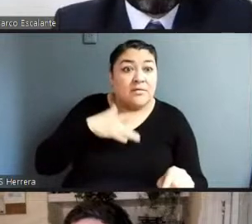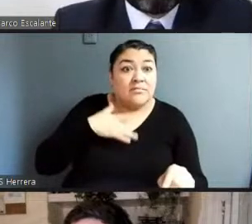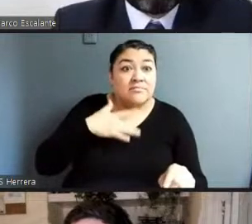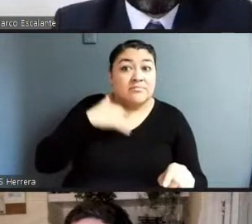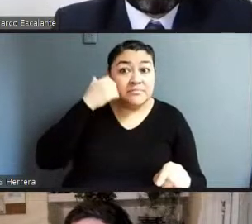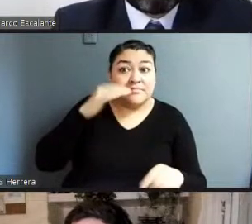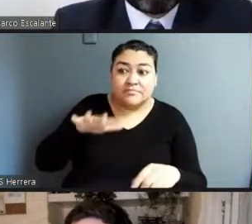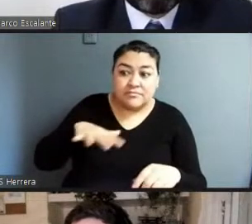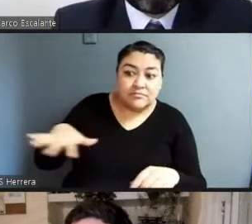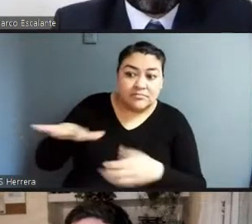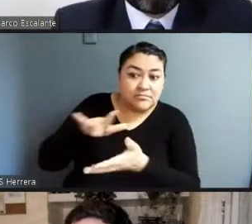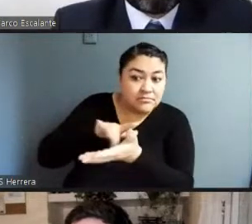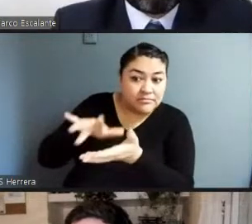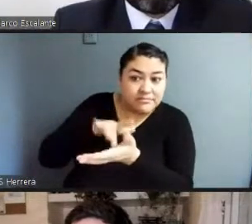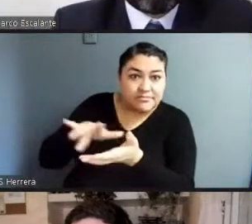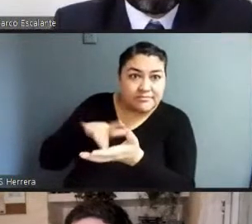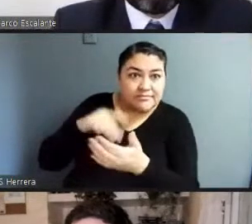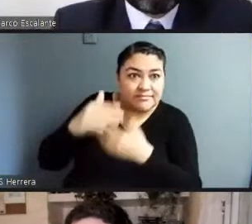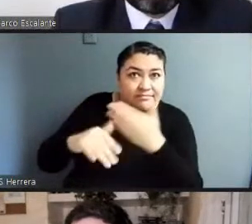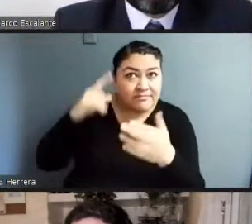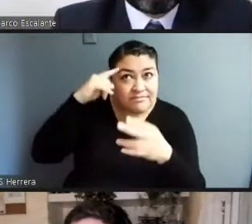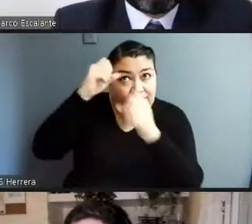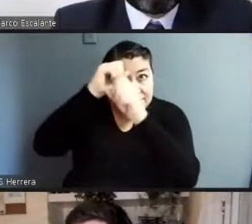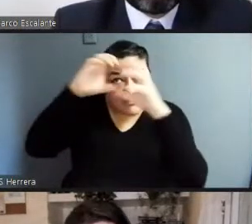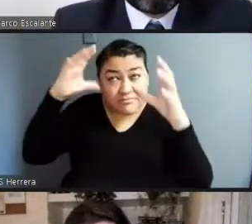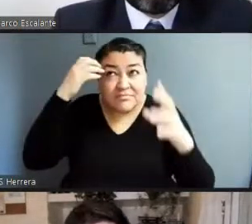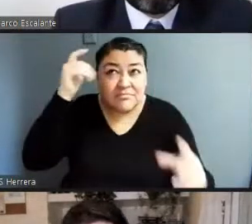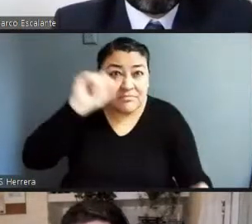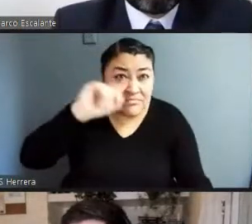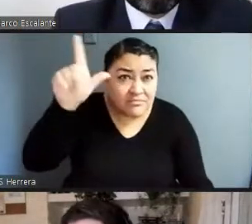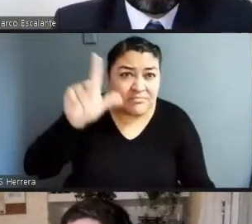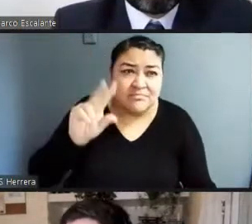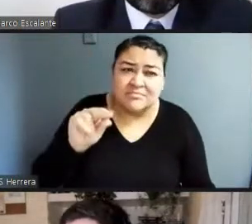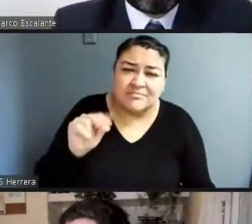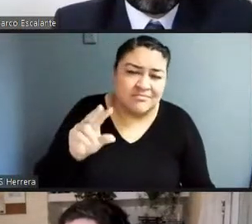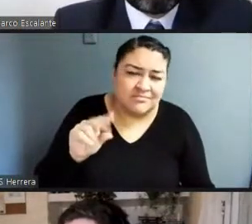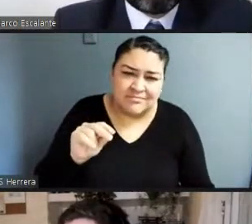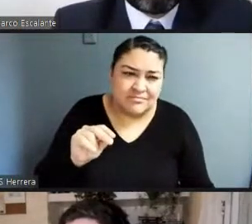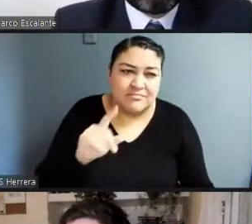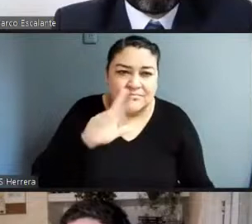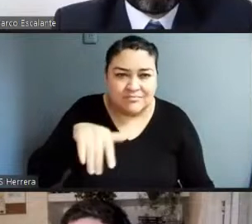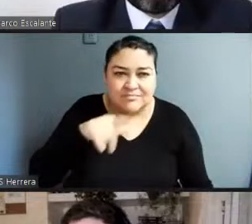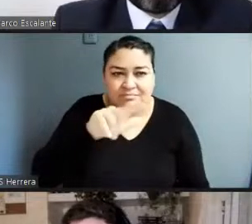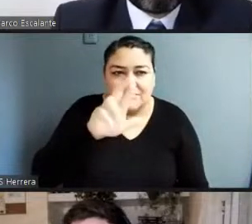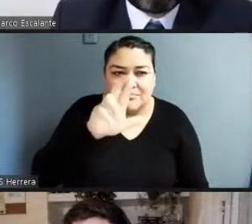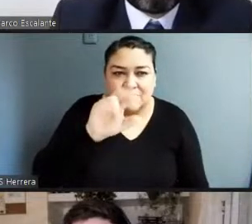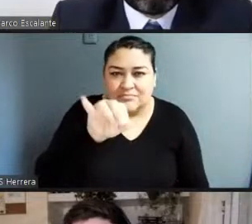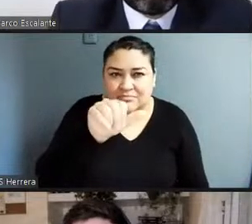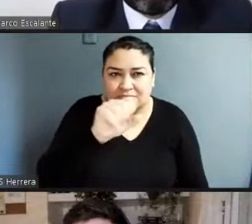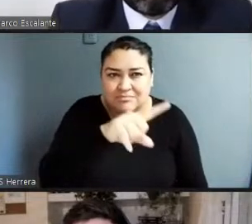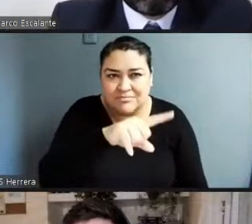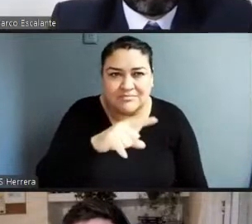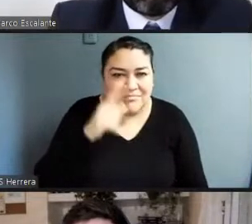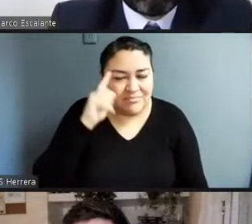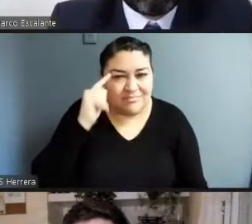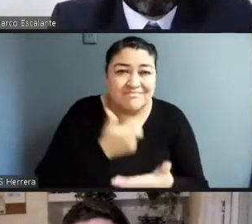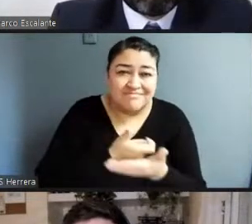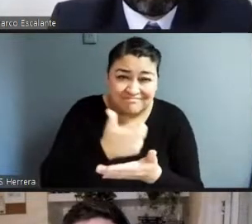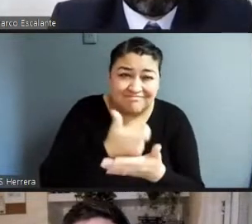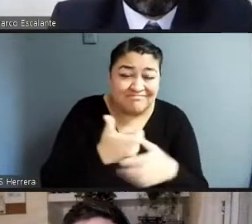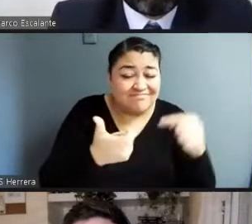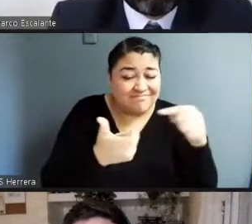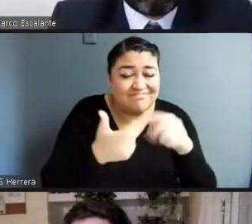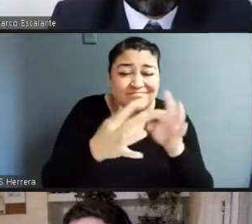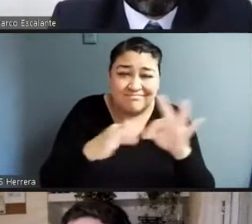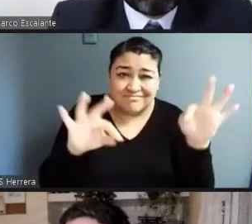That might make them more aware about the needs of their communities, and they may have a different perspective. Dr. Rojas